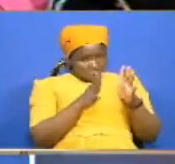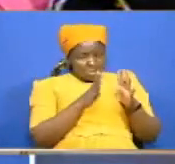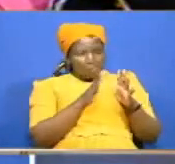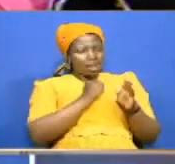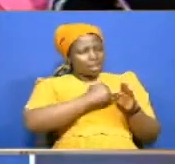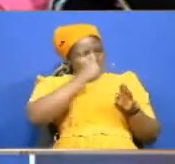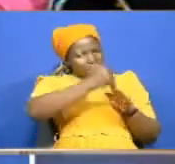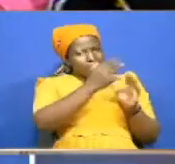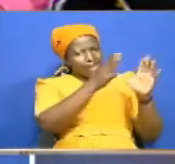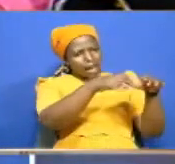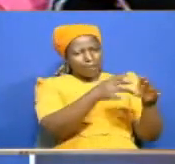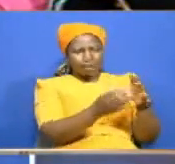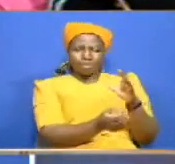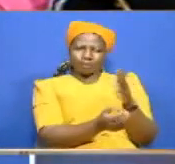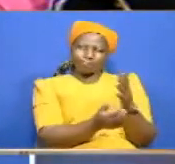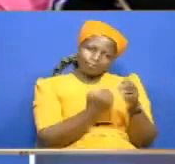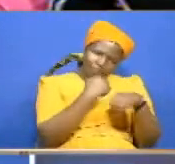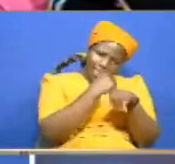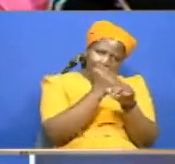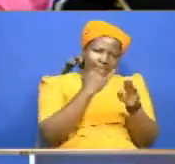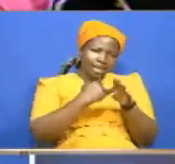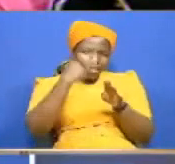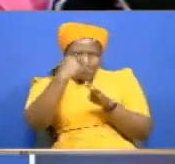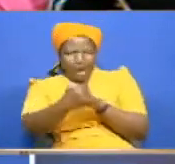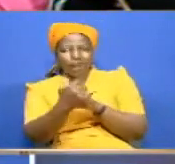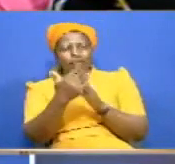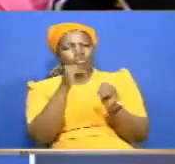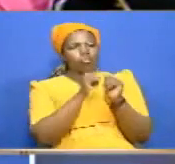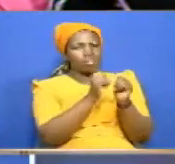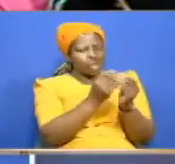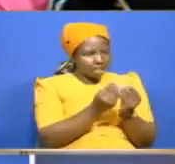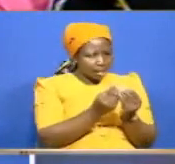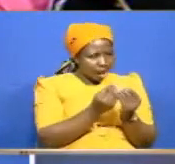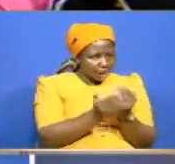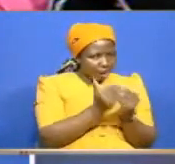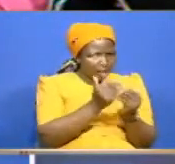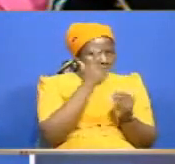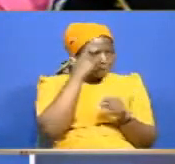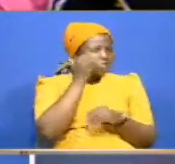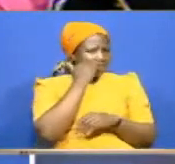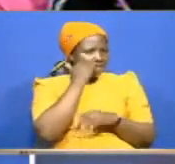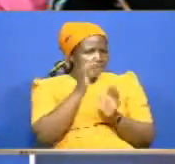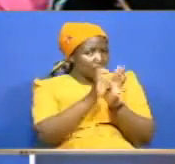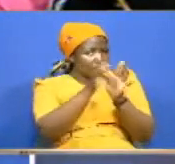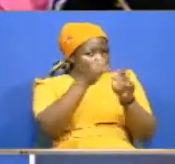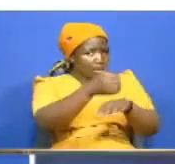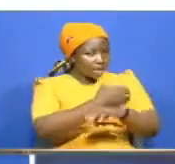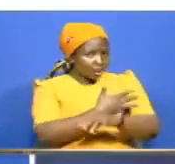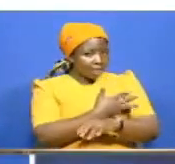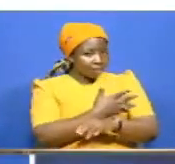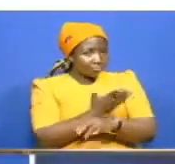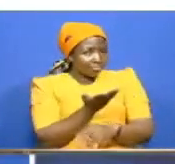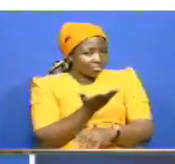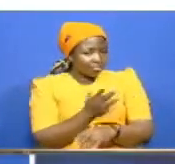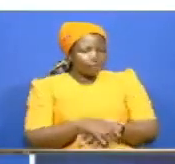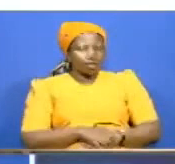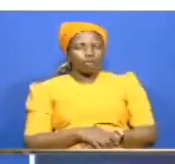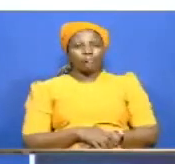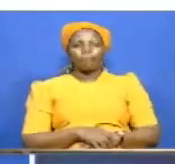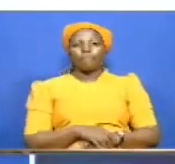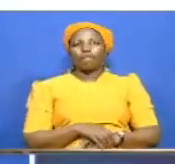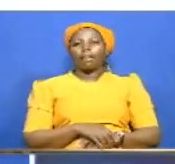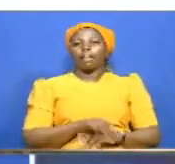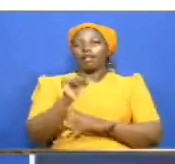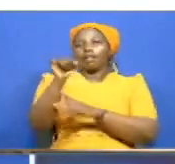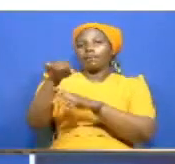with packages that are addressing diseases such as cancer? Yeah, I mean, insurances